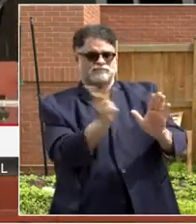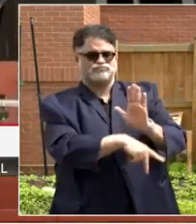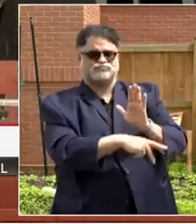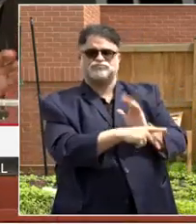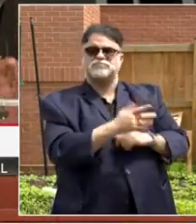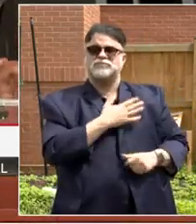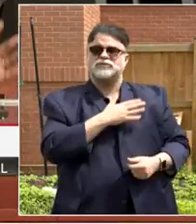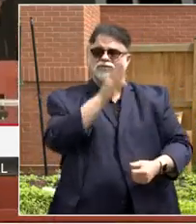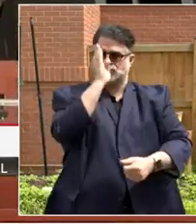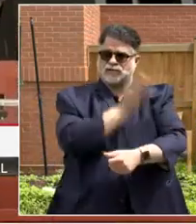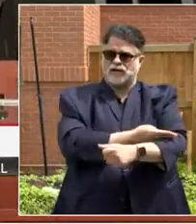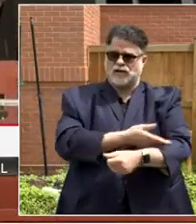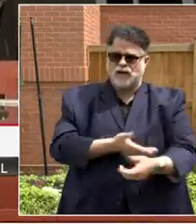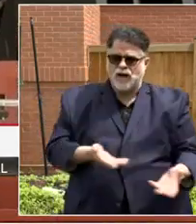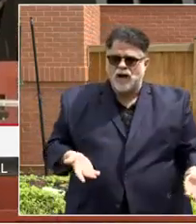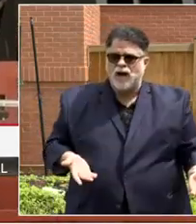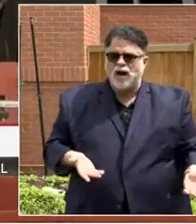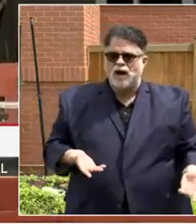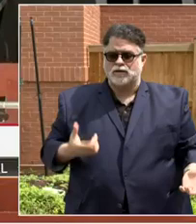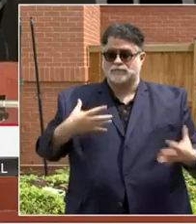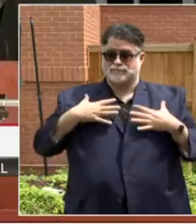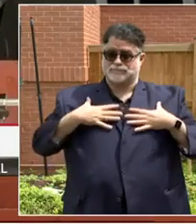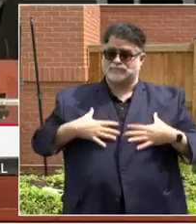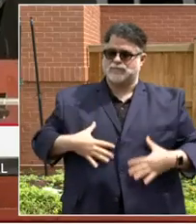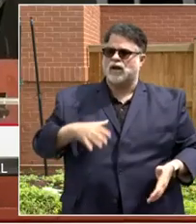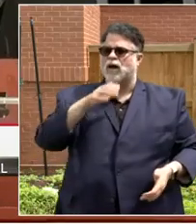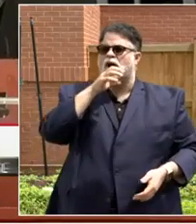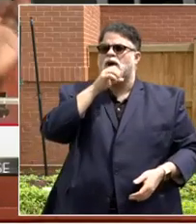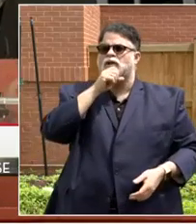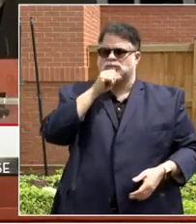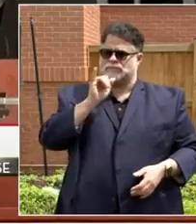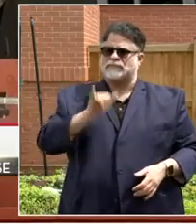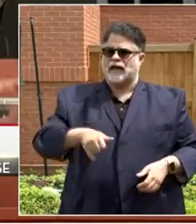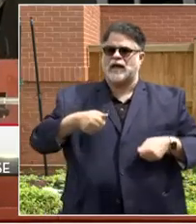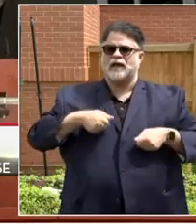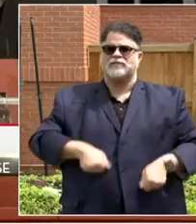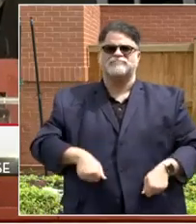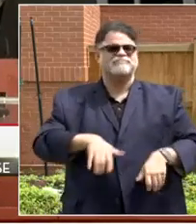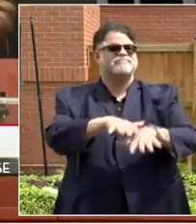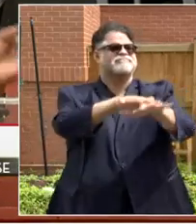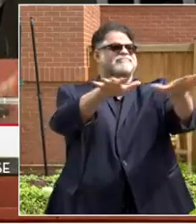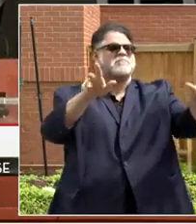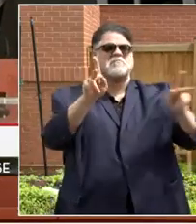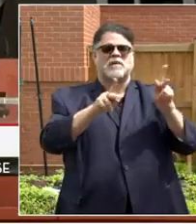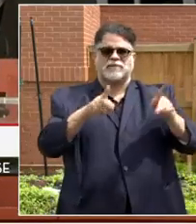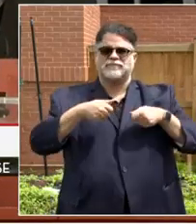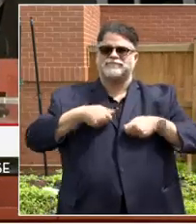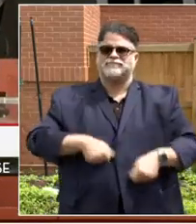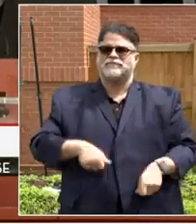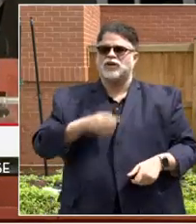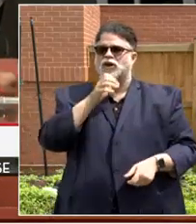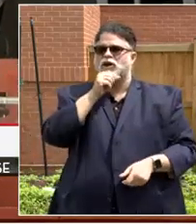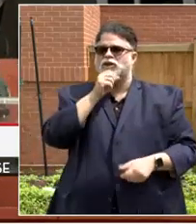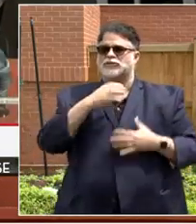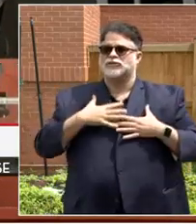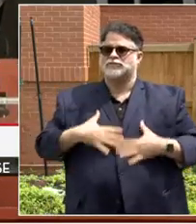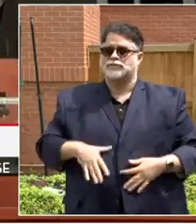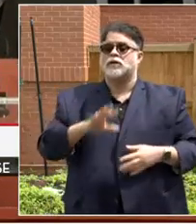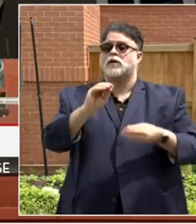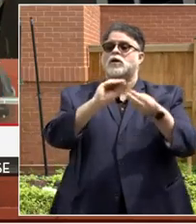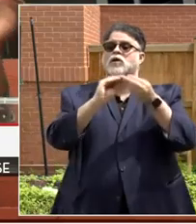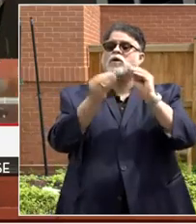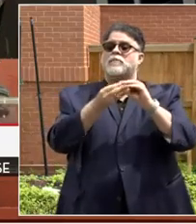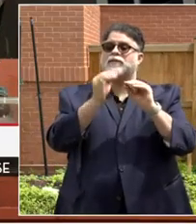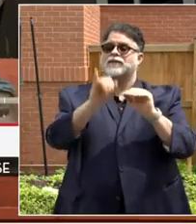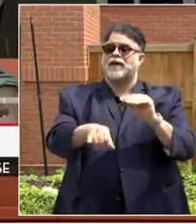shirts, is about my son. This was his football number, his favorite number, and the DM3 is Davon McNeil and his football